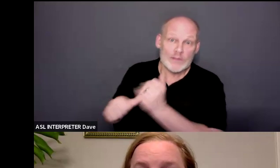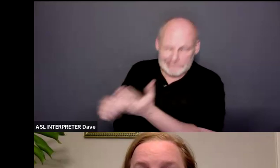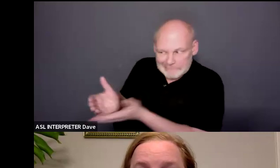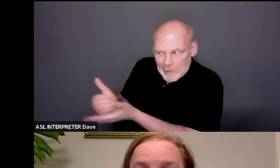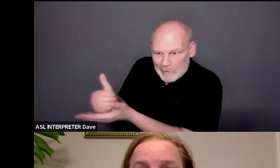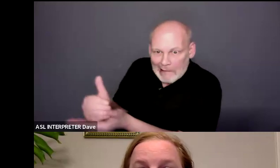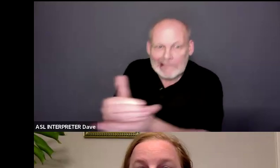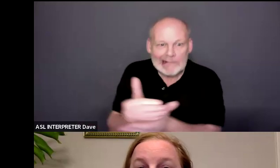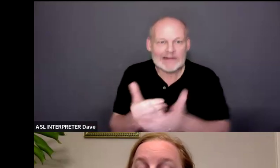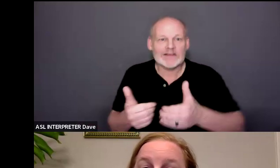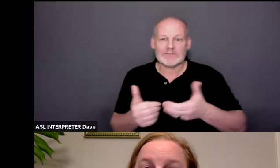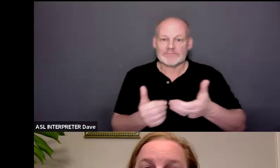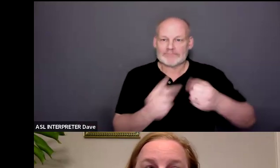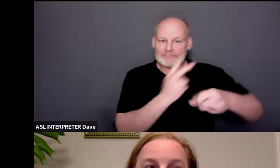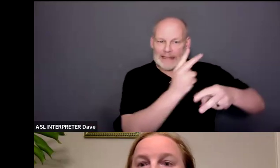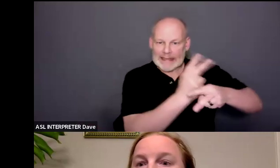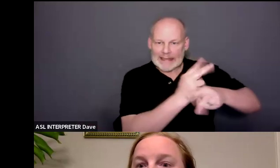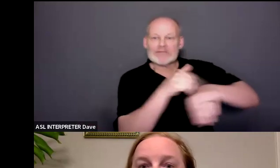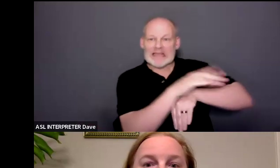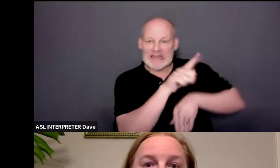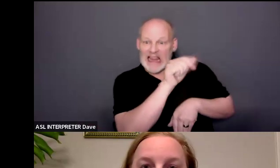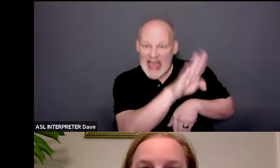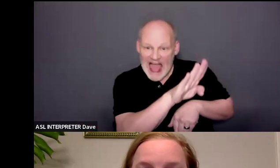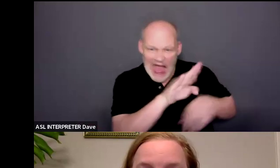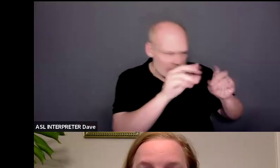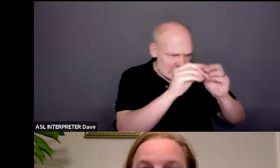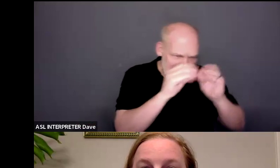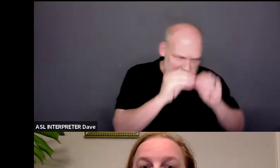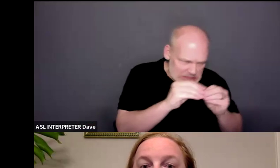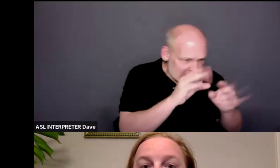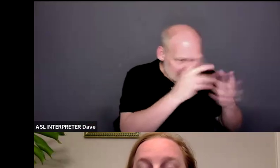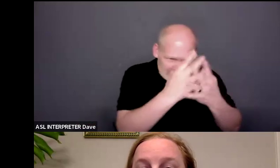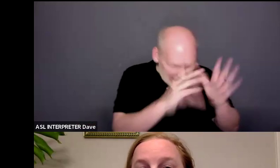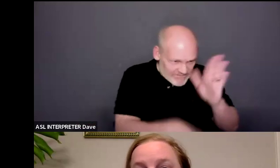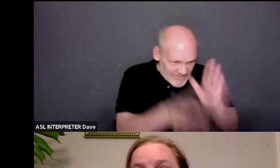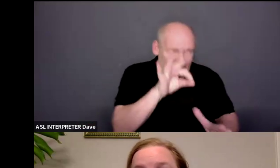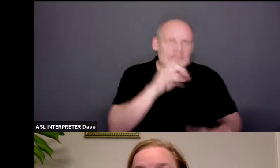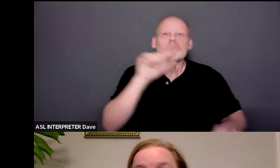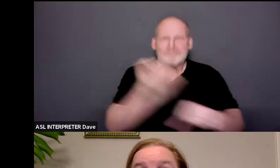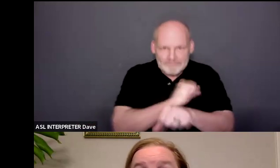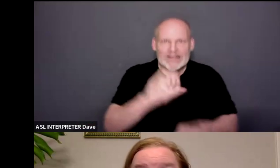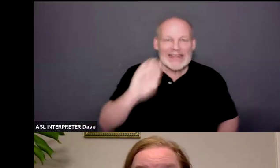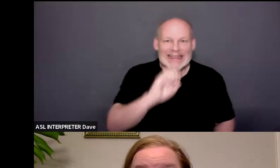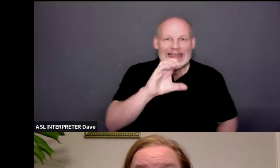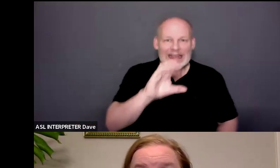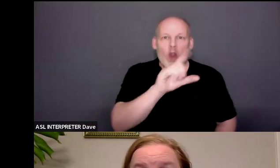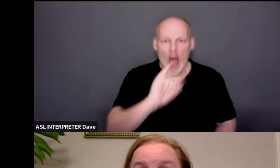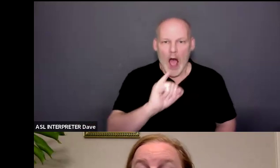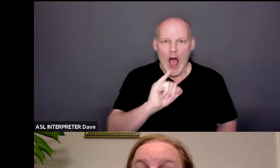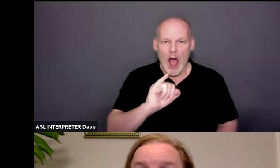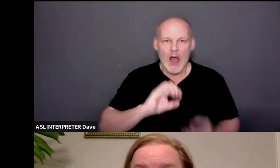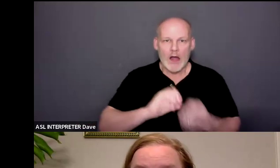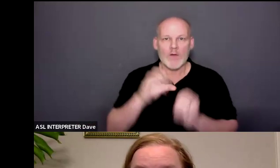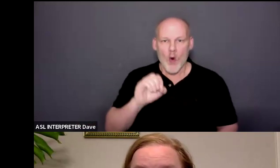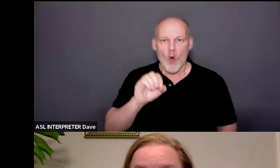that is isolated to be, the lab finds out it's E. coli 0157. They send it to a state lab, which